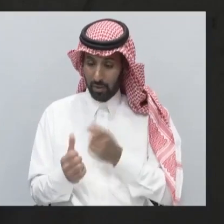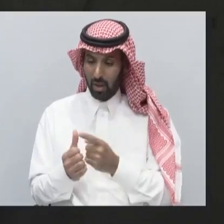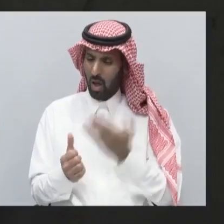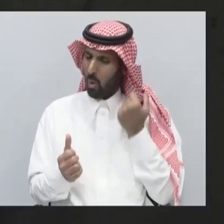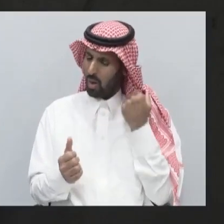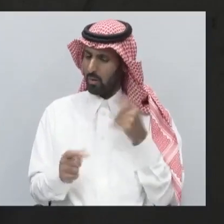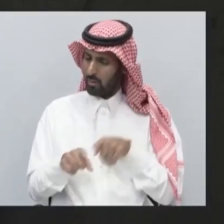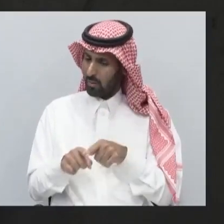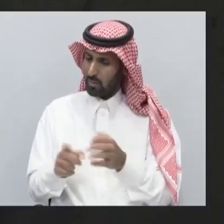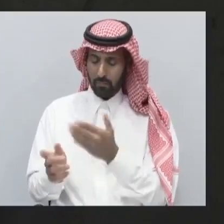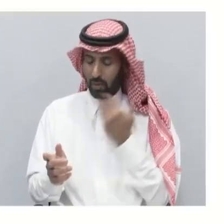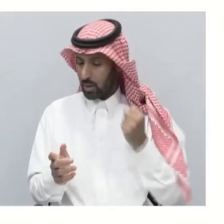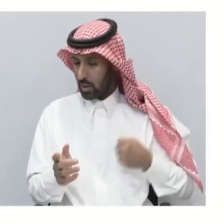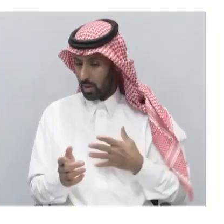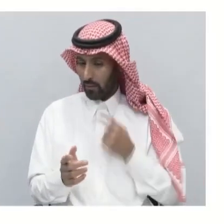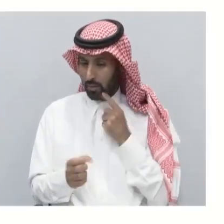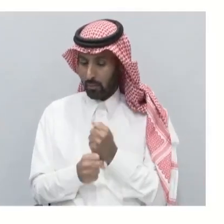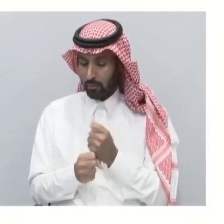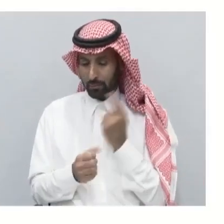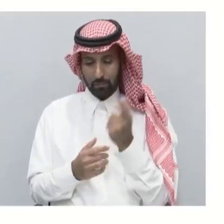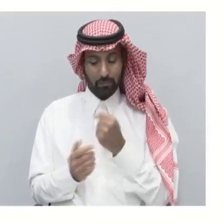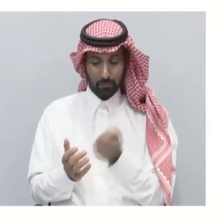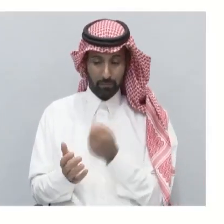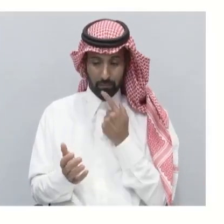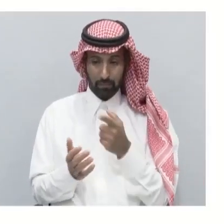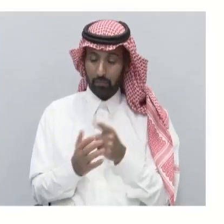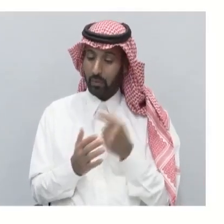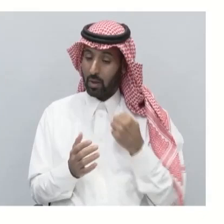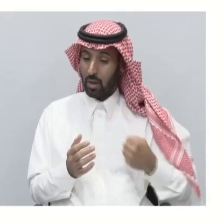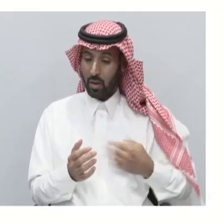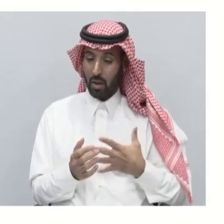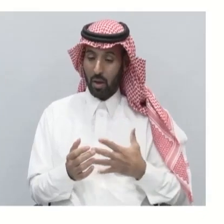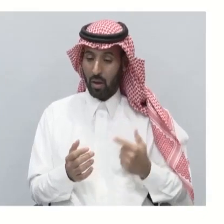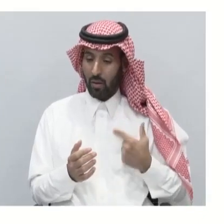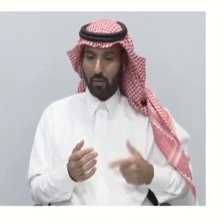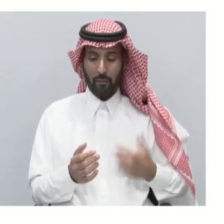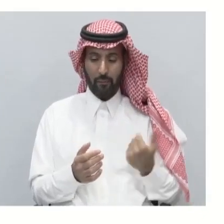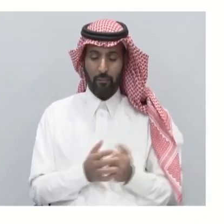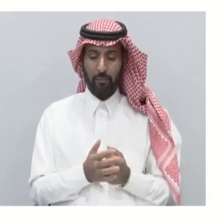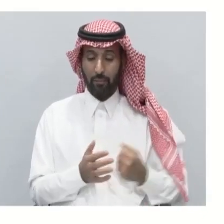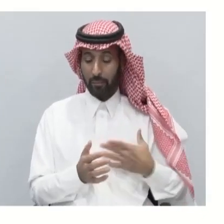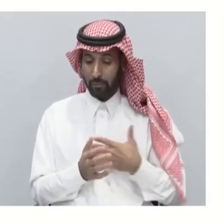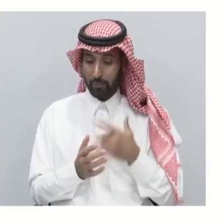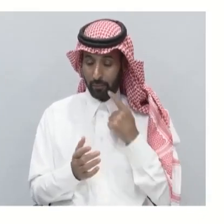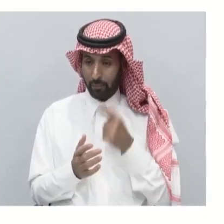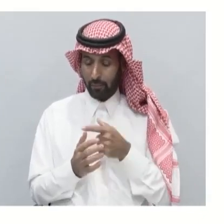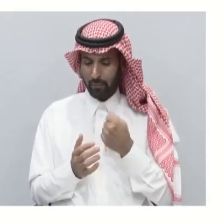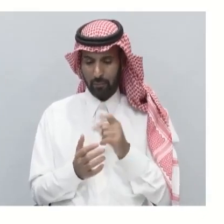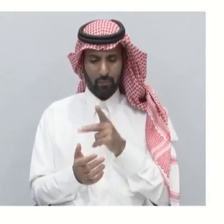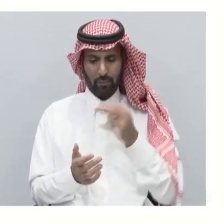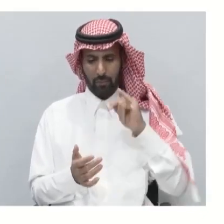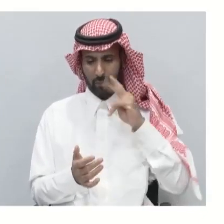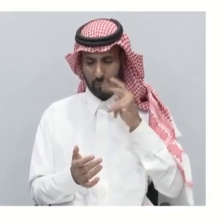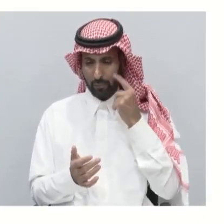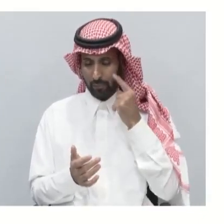name, you will use the family name. The signature by the very end, you will use kind regards,